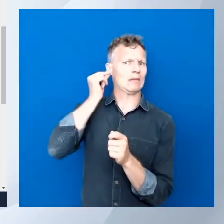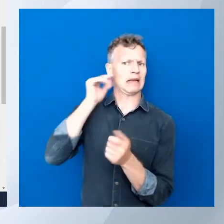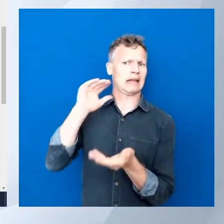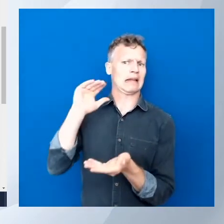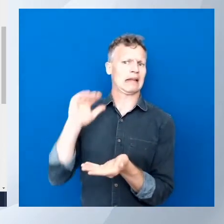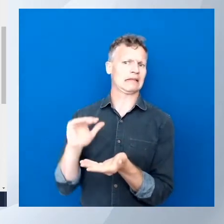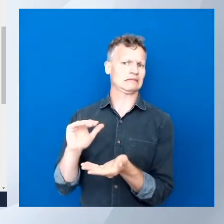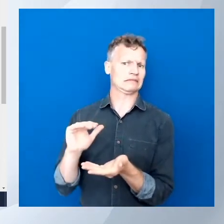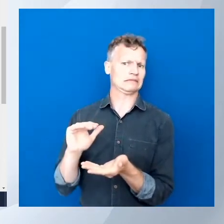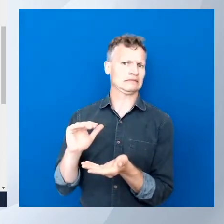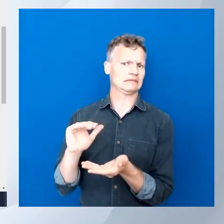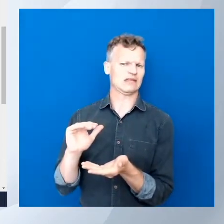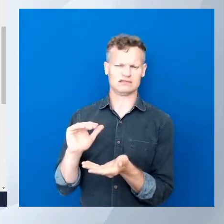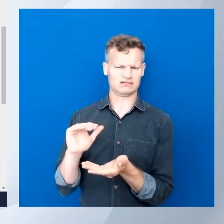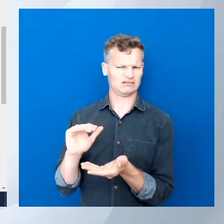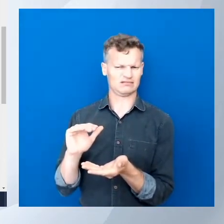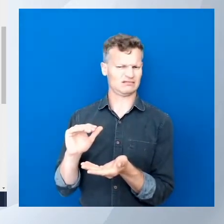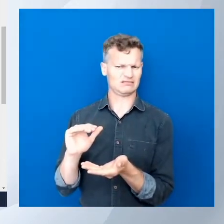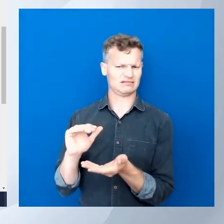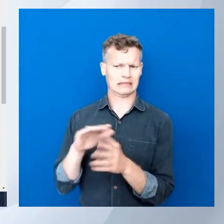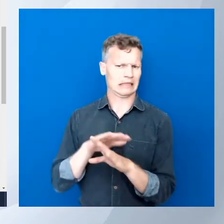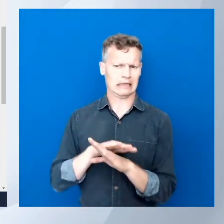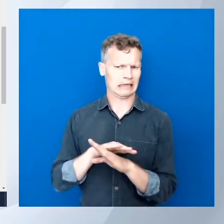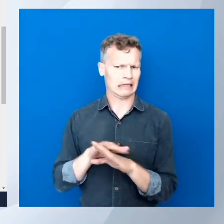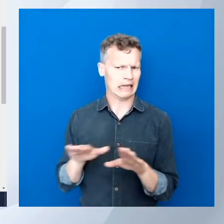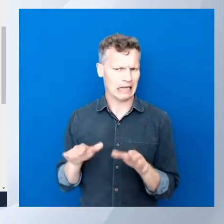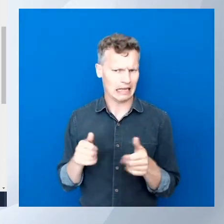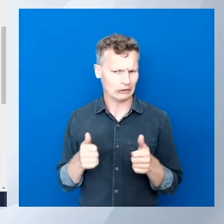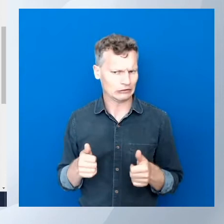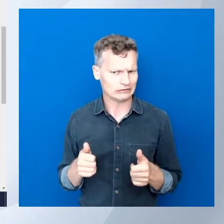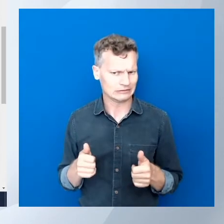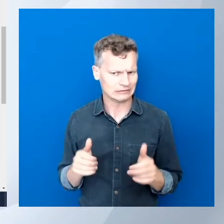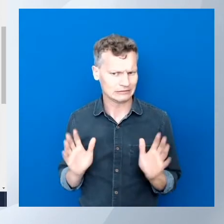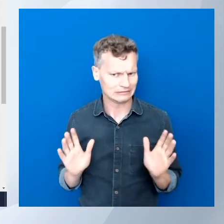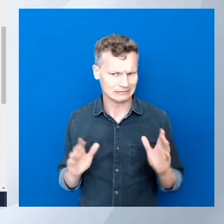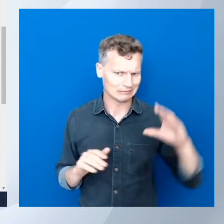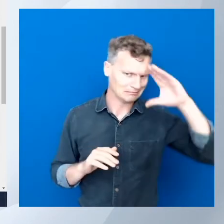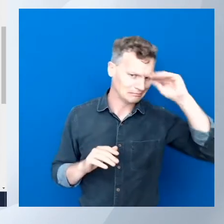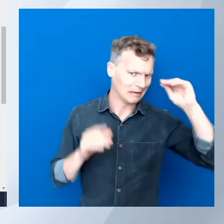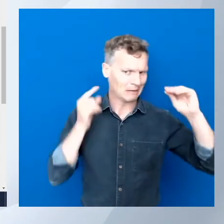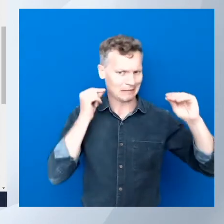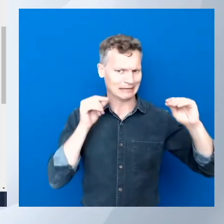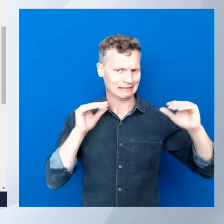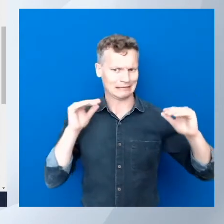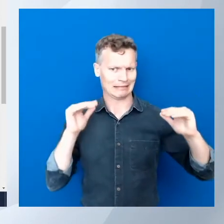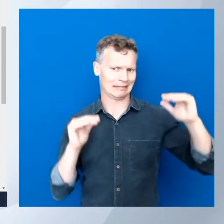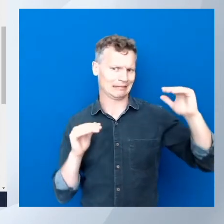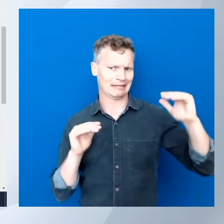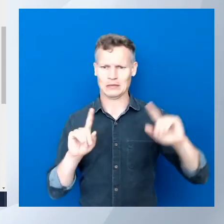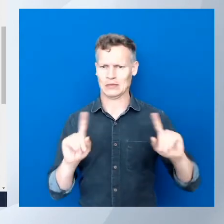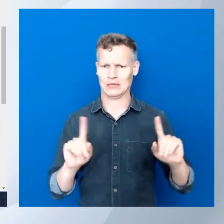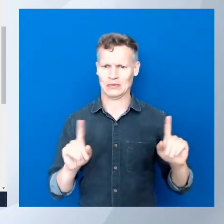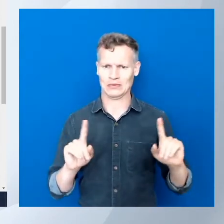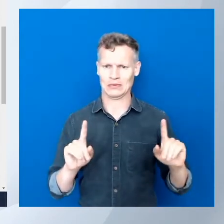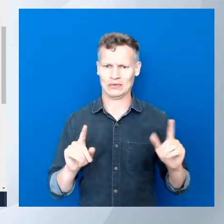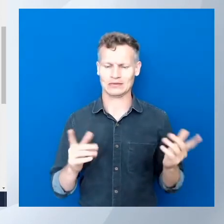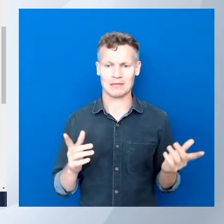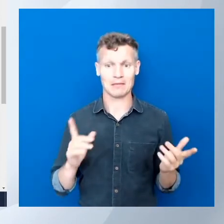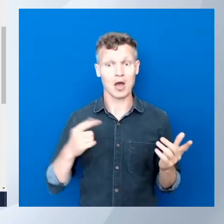not fair. That's not how it's supposed to work. We're handing out far more credit cards to female users